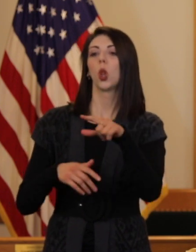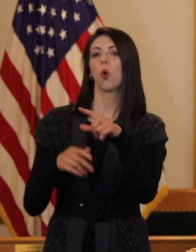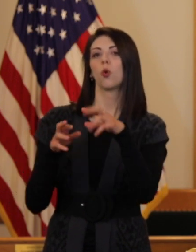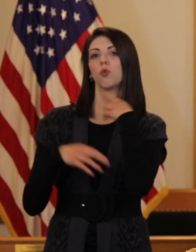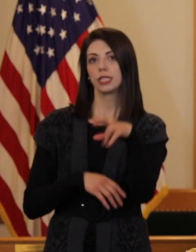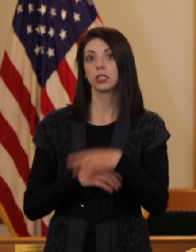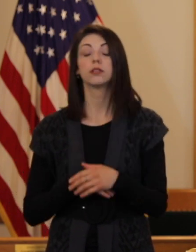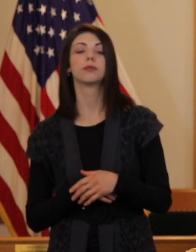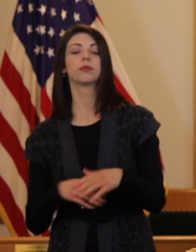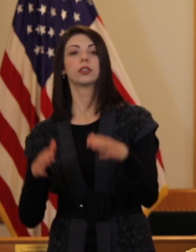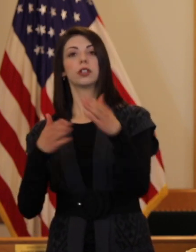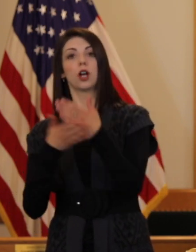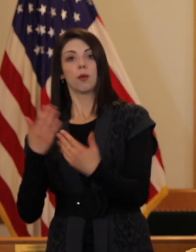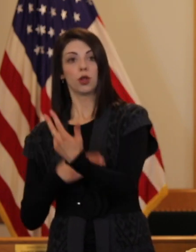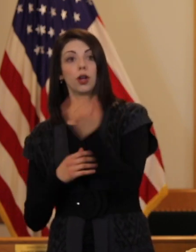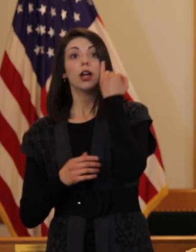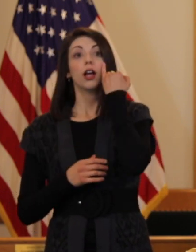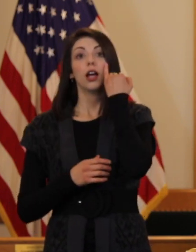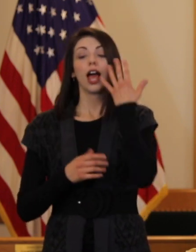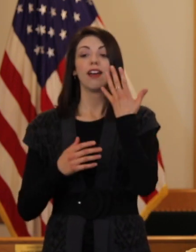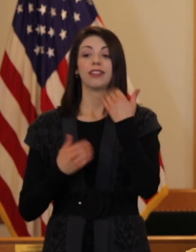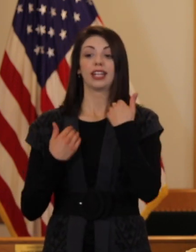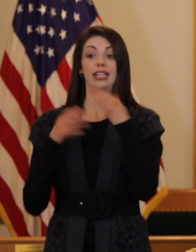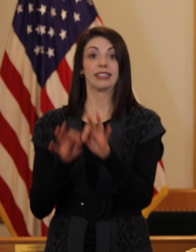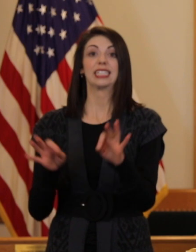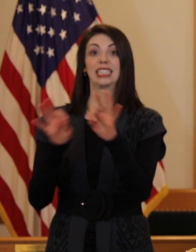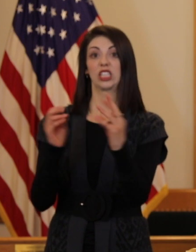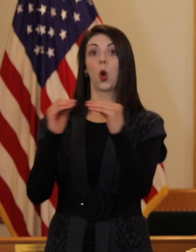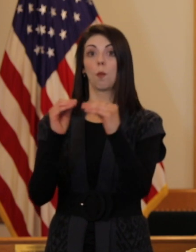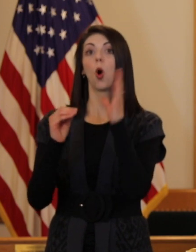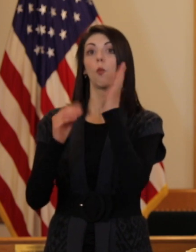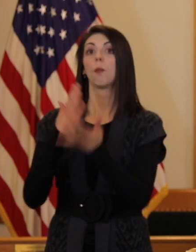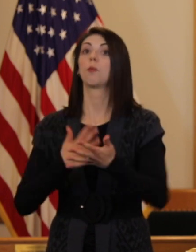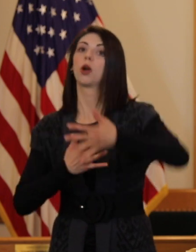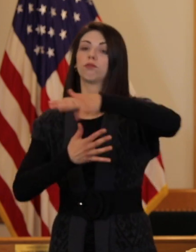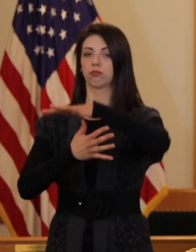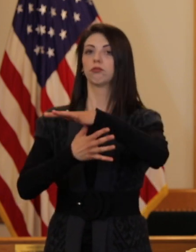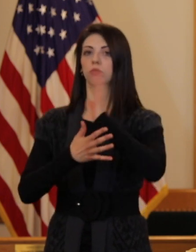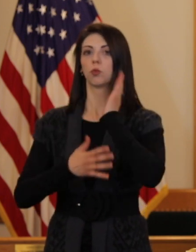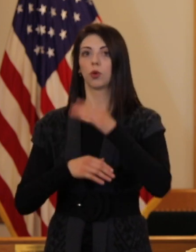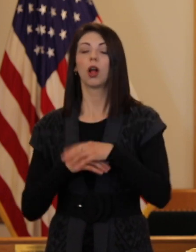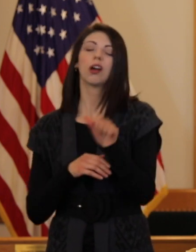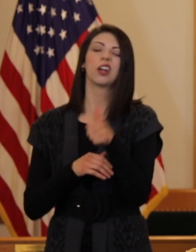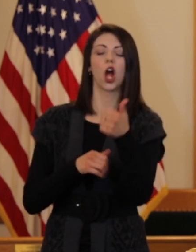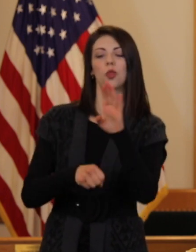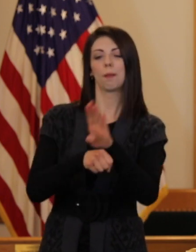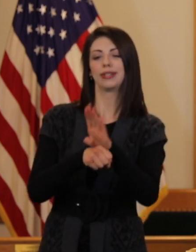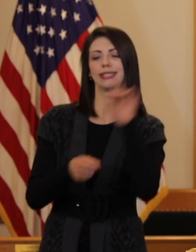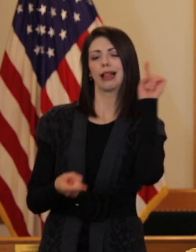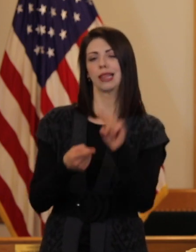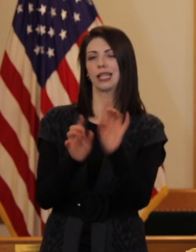essential, with inherent low risk of infection in the workplace and the customers will be prioritized, followed by other businesses considered